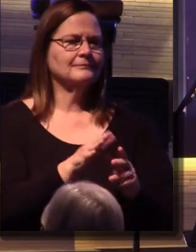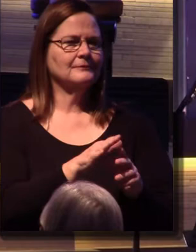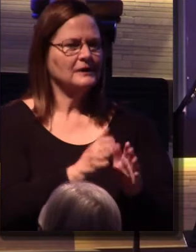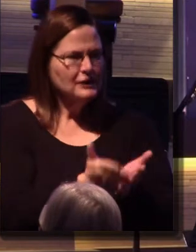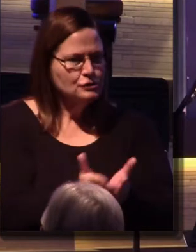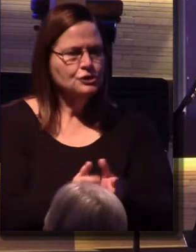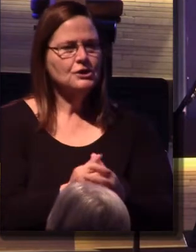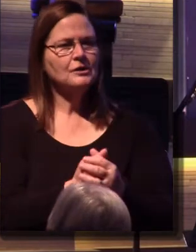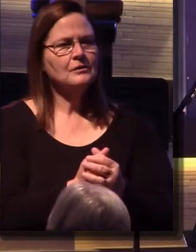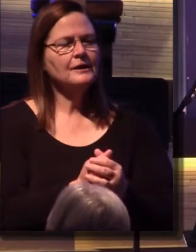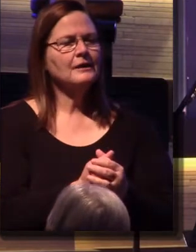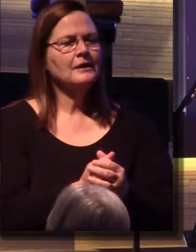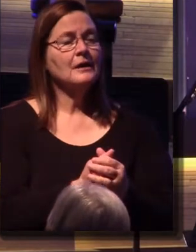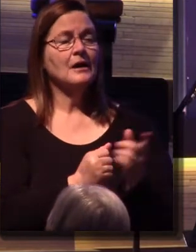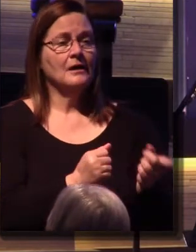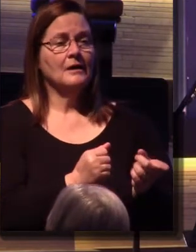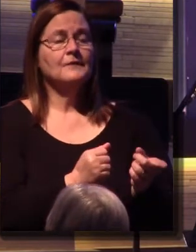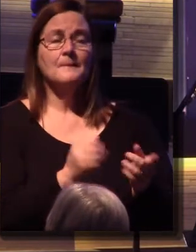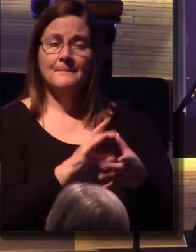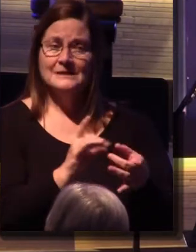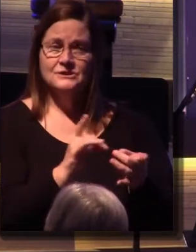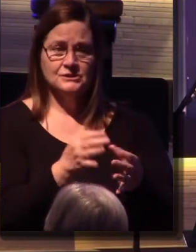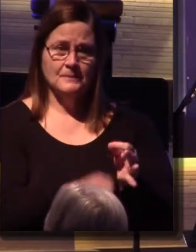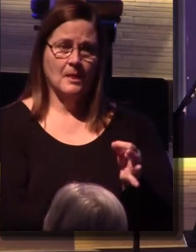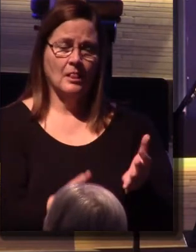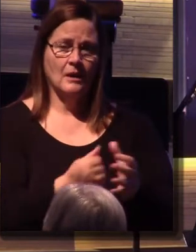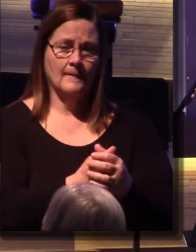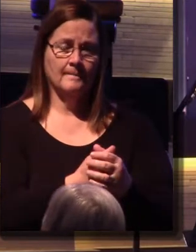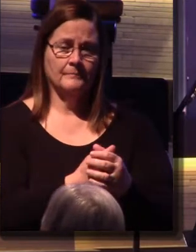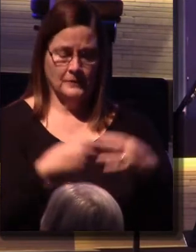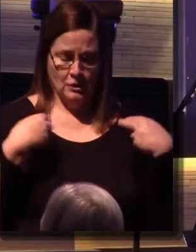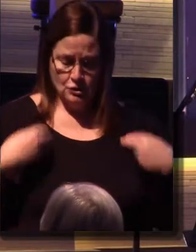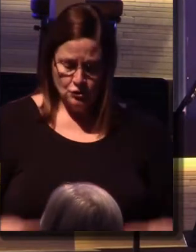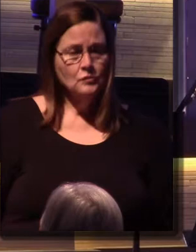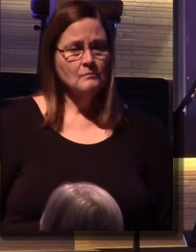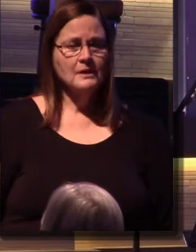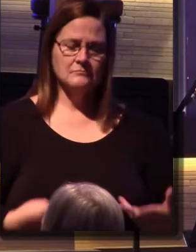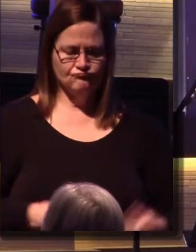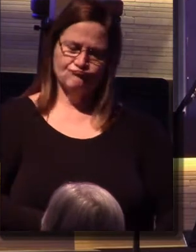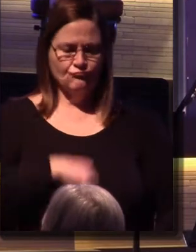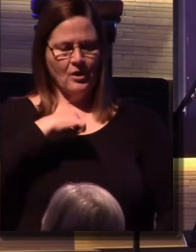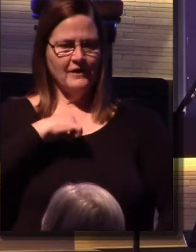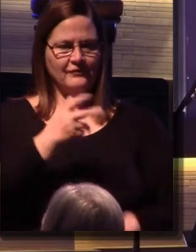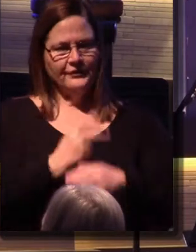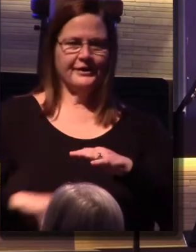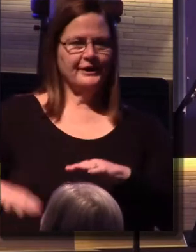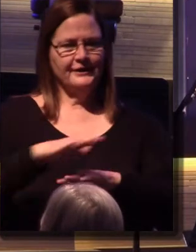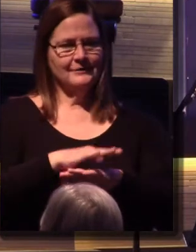literature of that time, the message is simple, that human